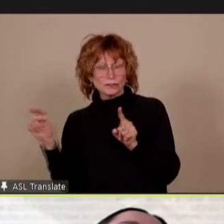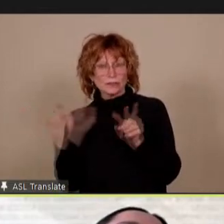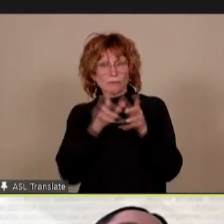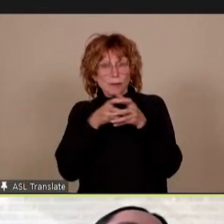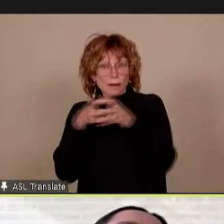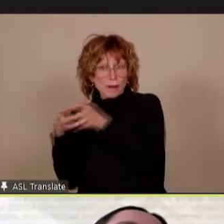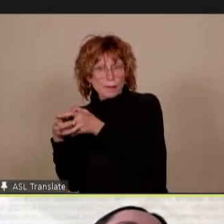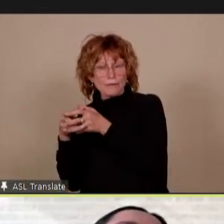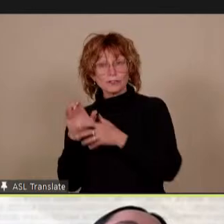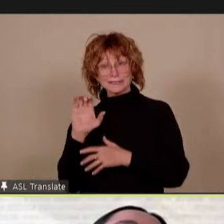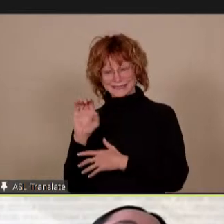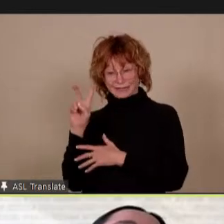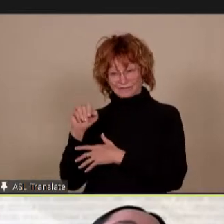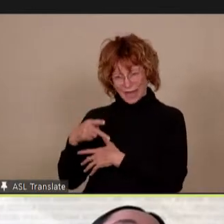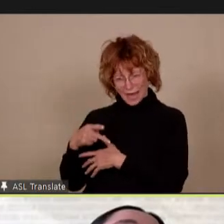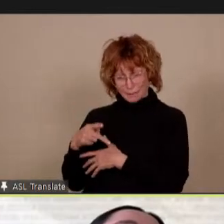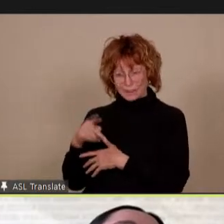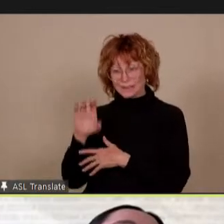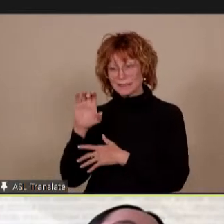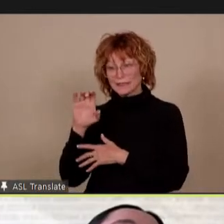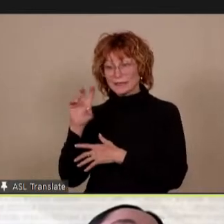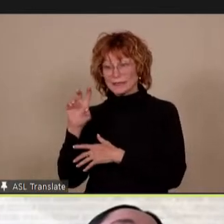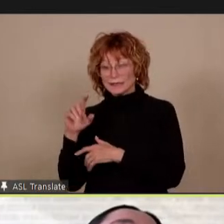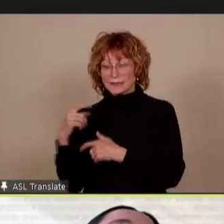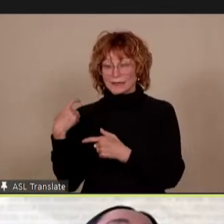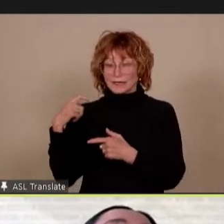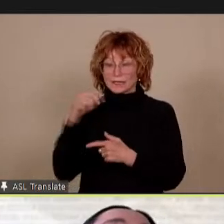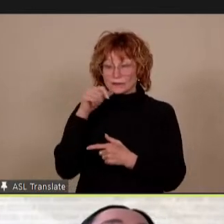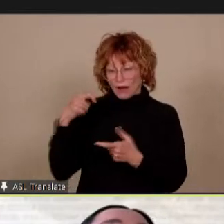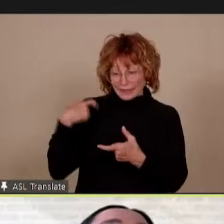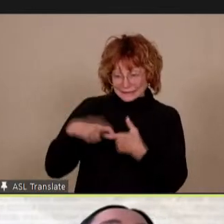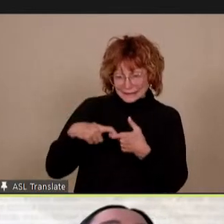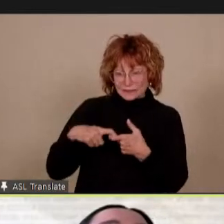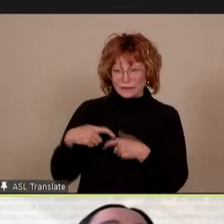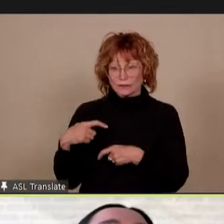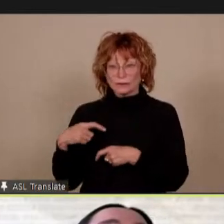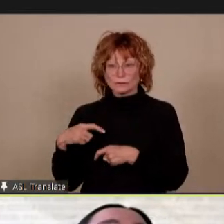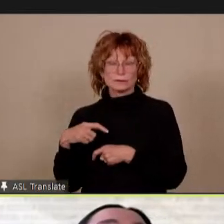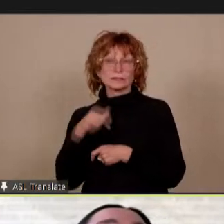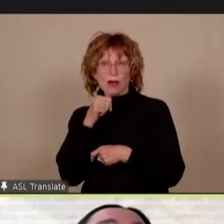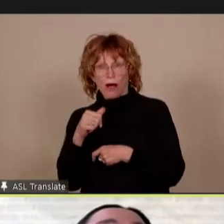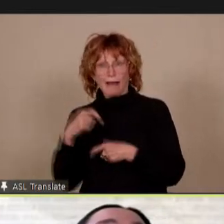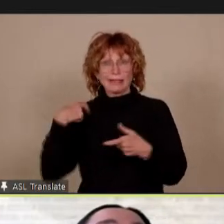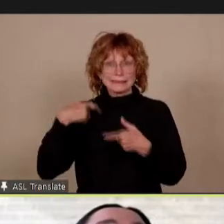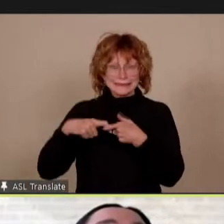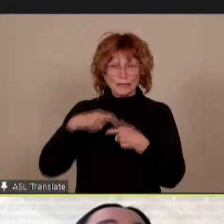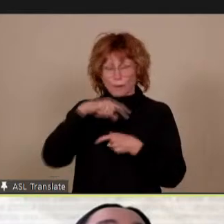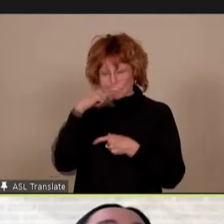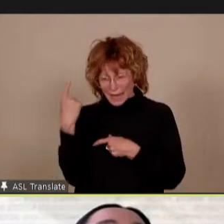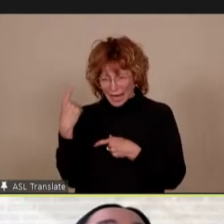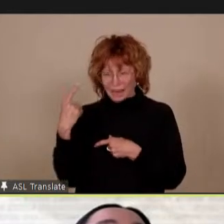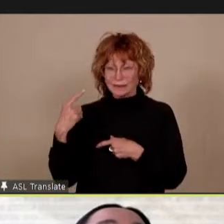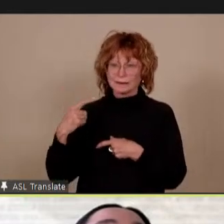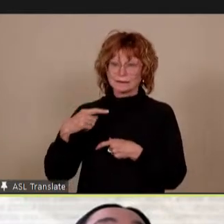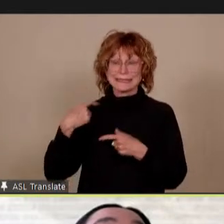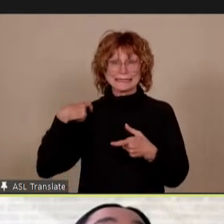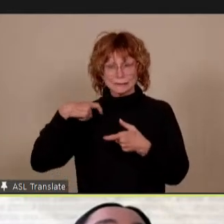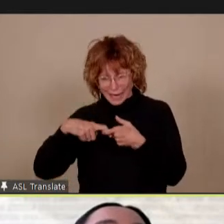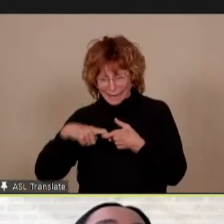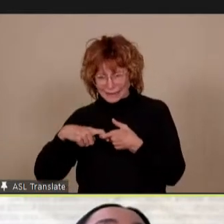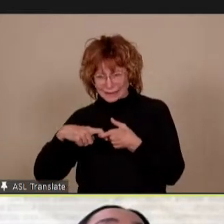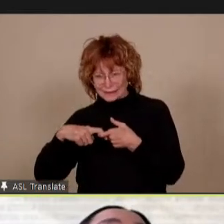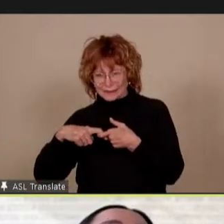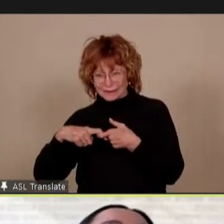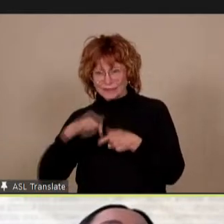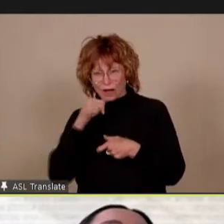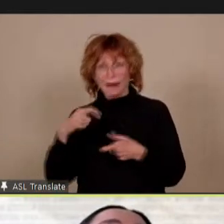the CVAP. So you have CVAP non-Latino white, CVAP non-Latino black, CVAP Hispanic,